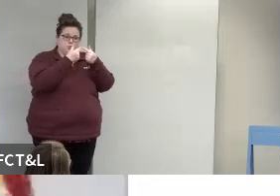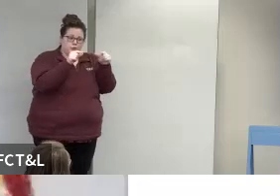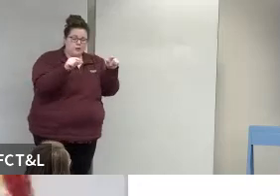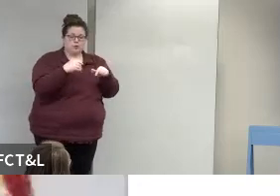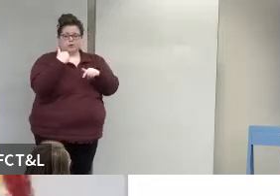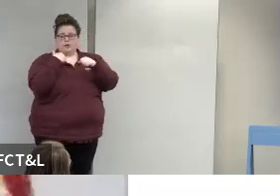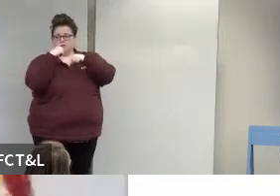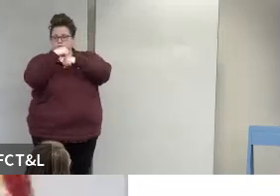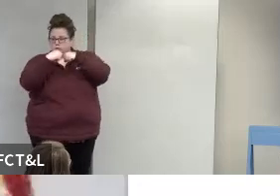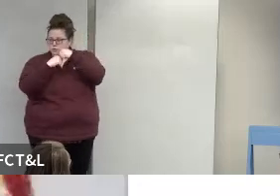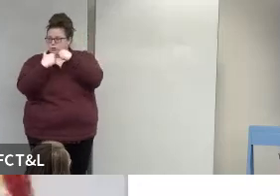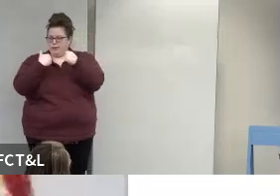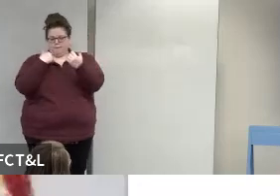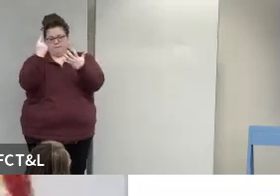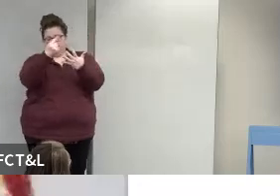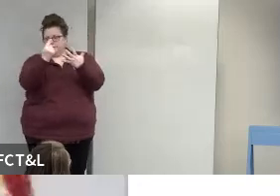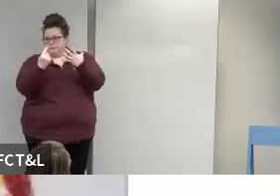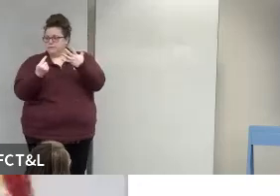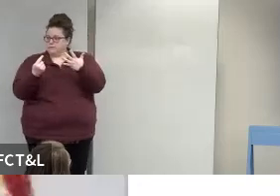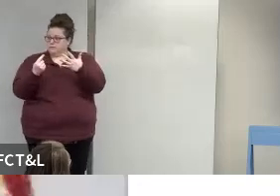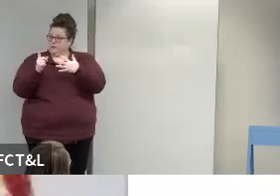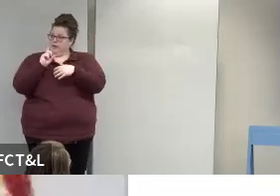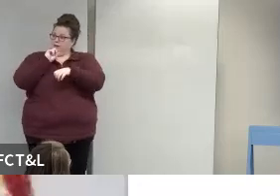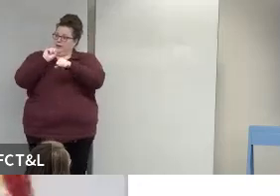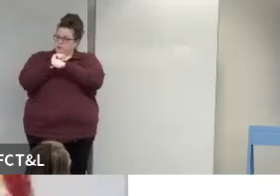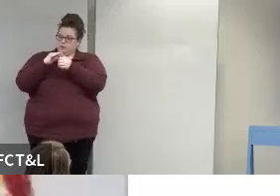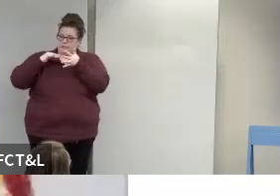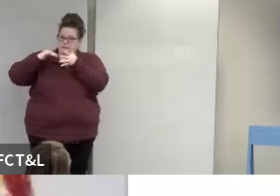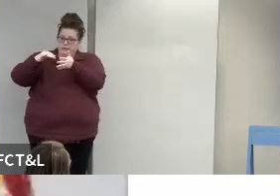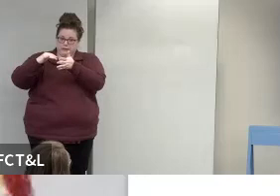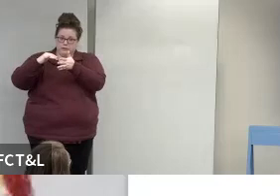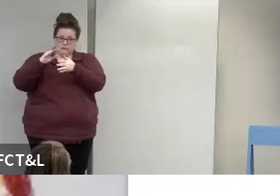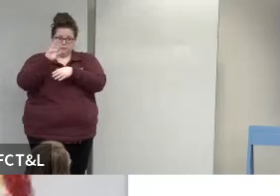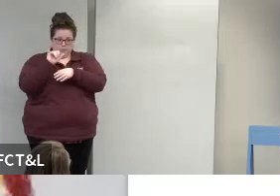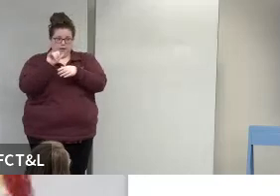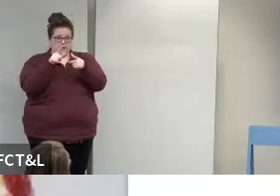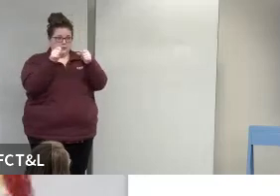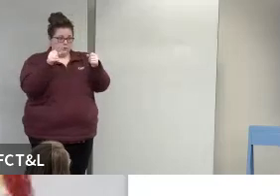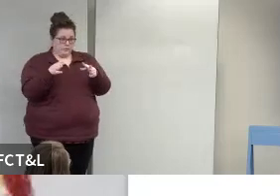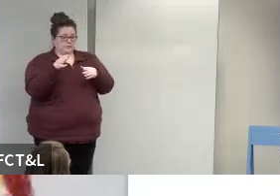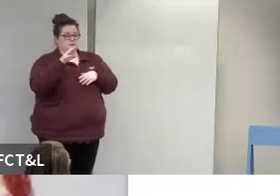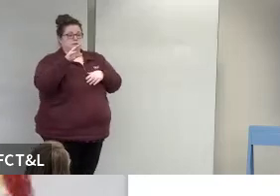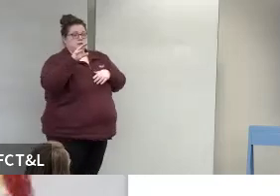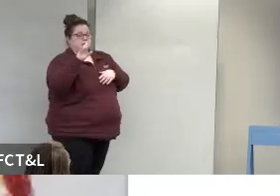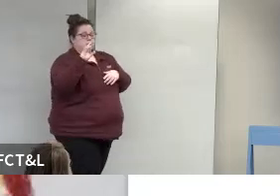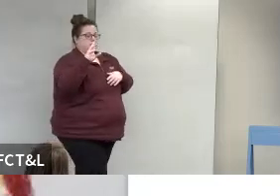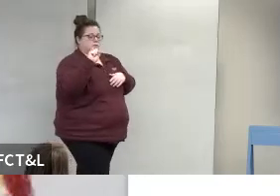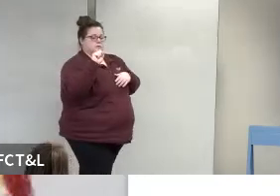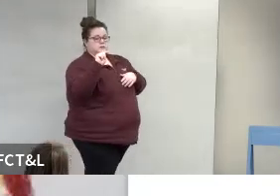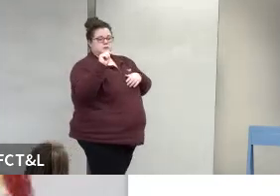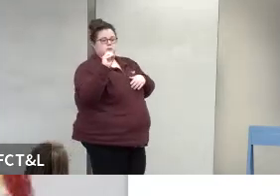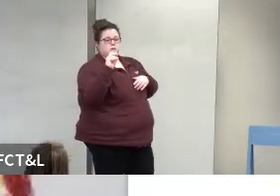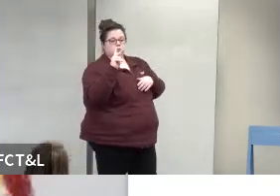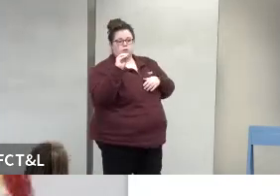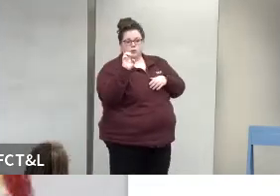So we do borrow from the English language, but its own syntax and grammar is at play, and there's linguistic study